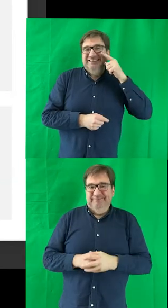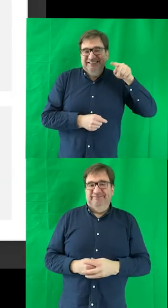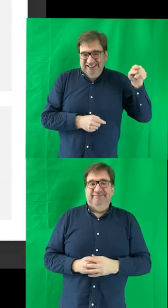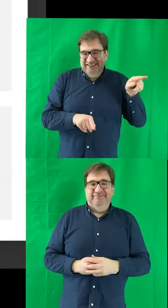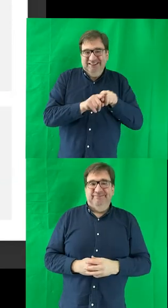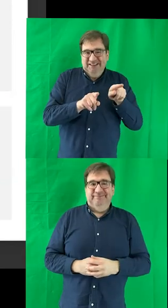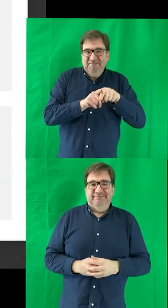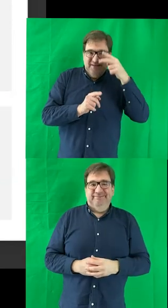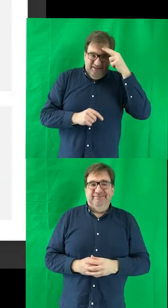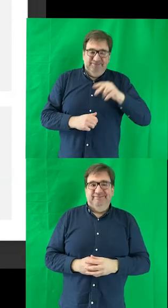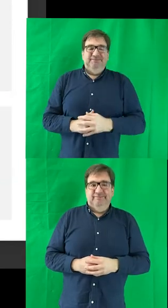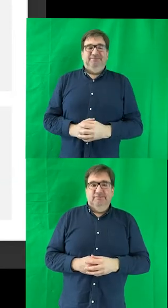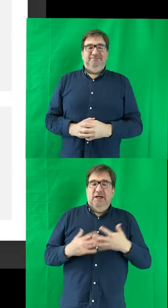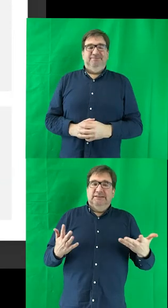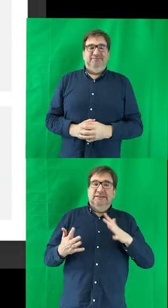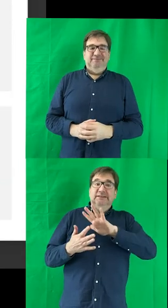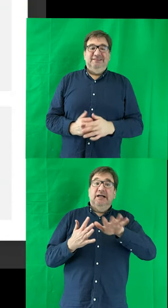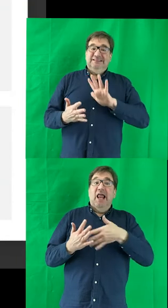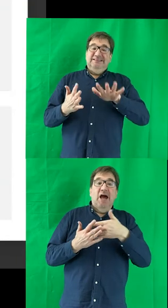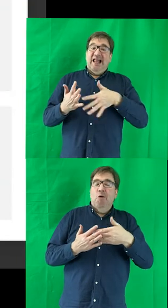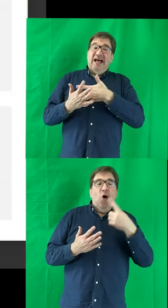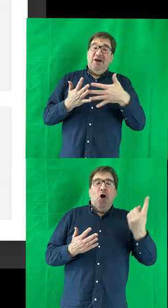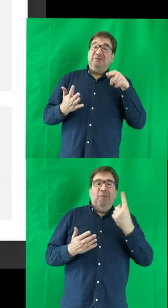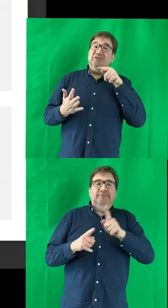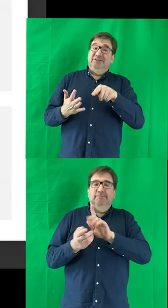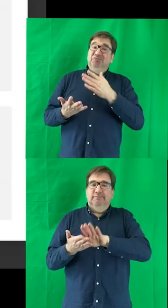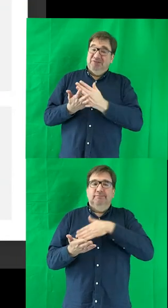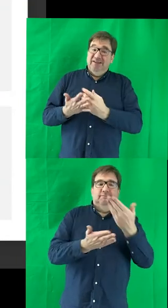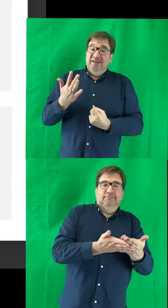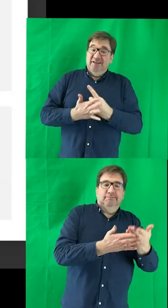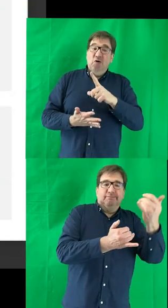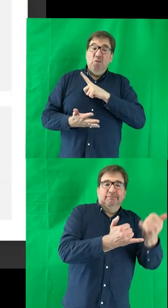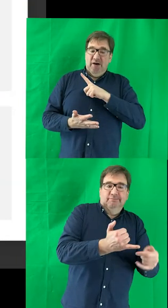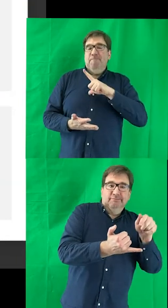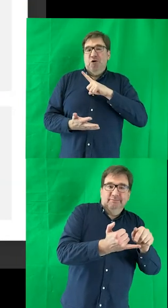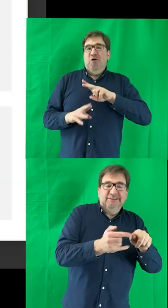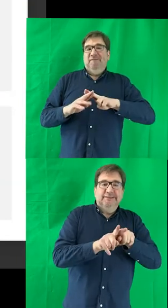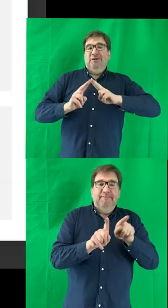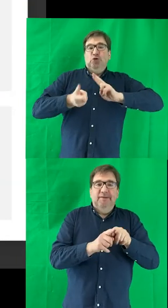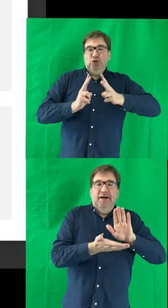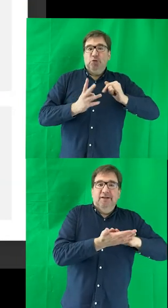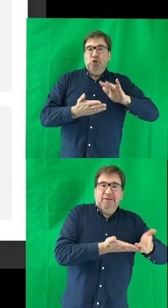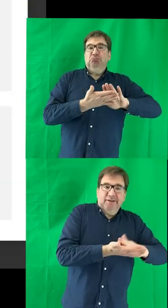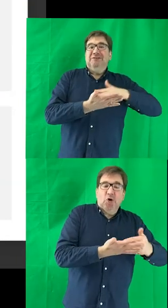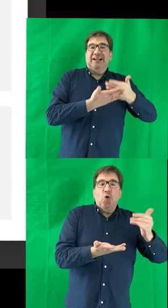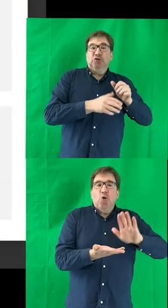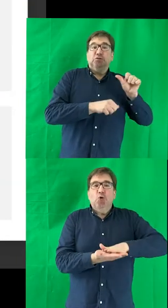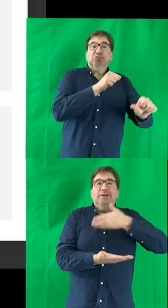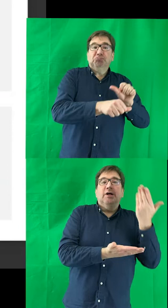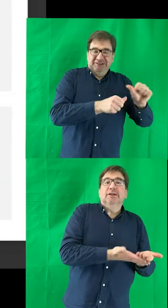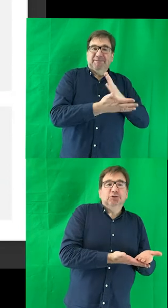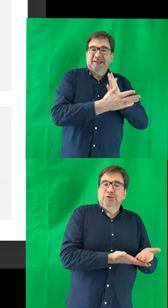of See Here. But most often, sign language is a result of either an interpretation or